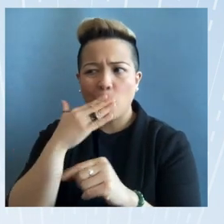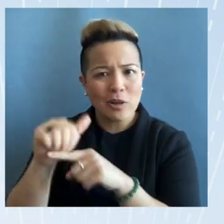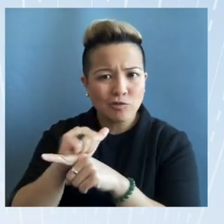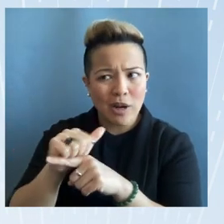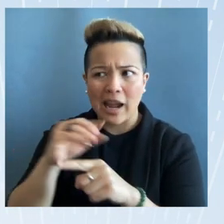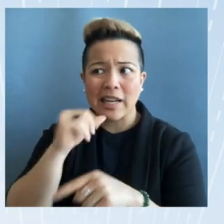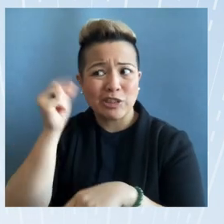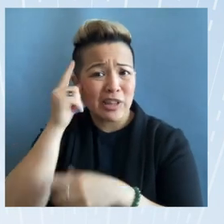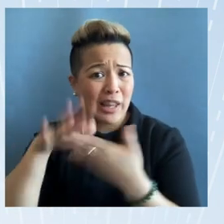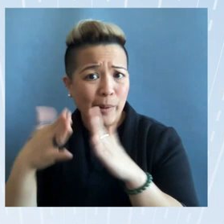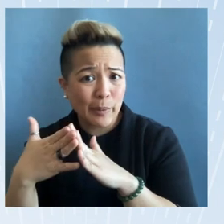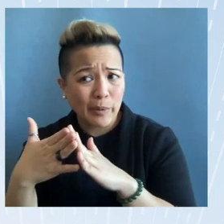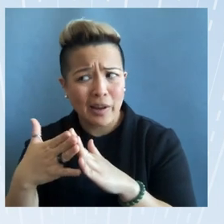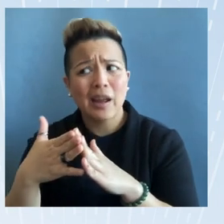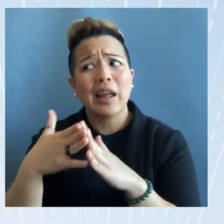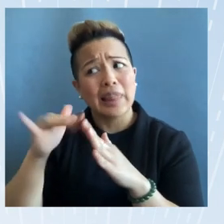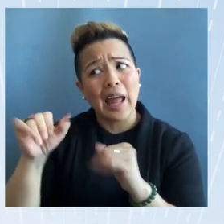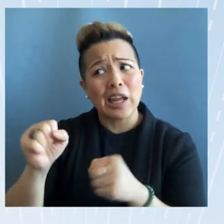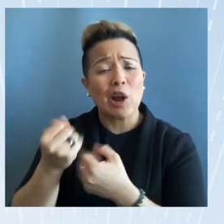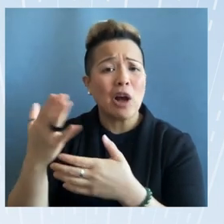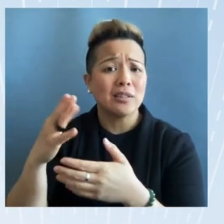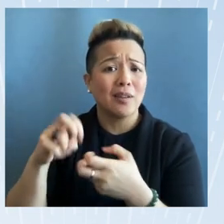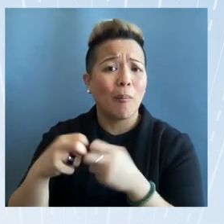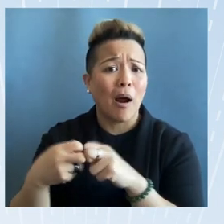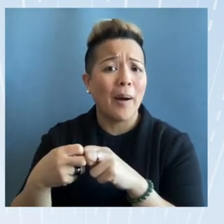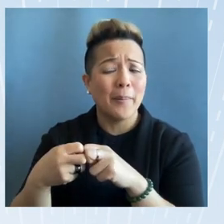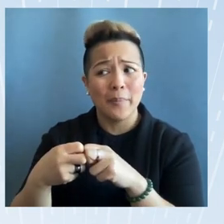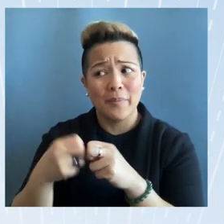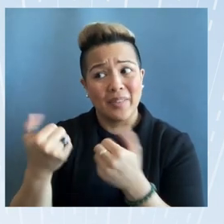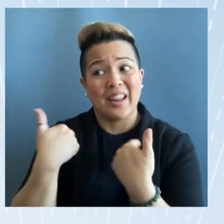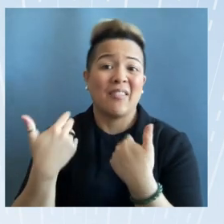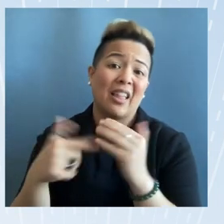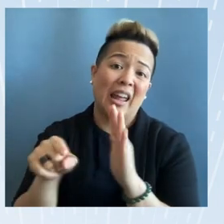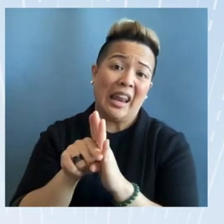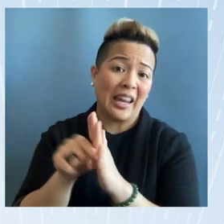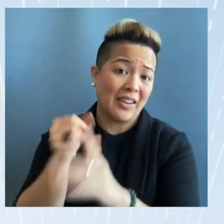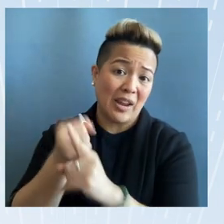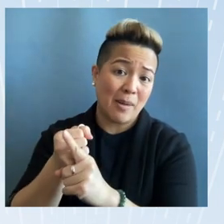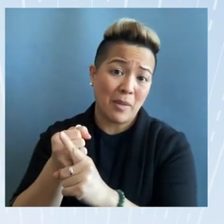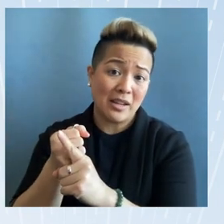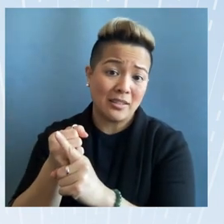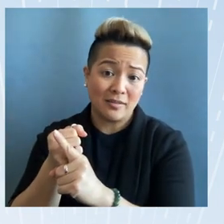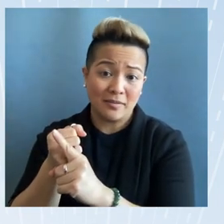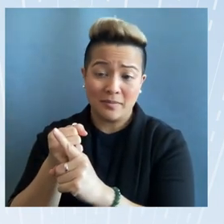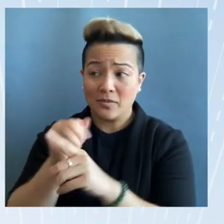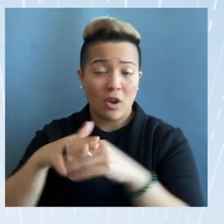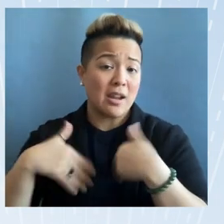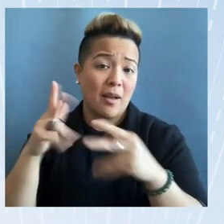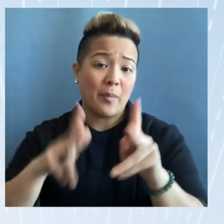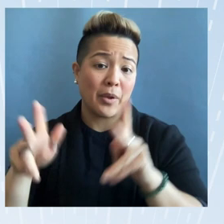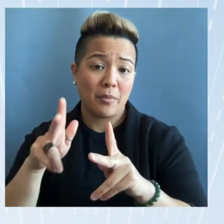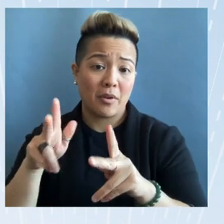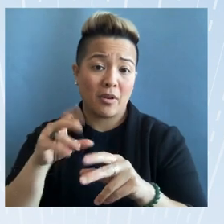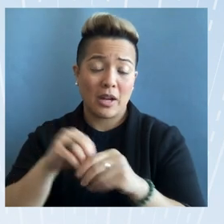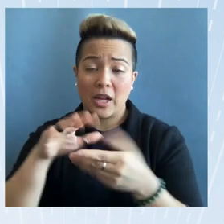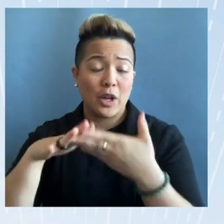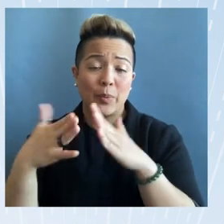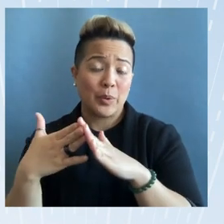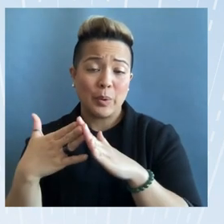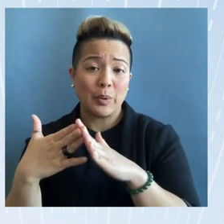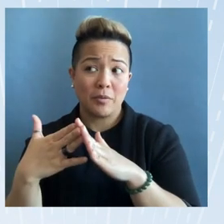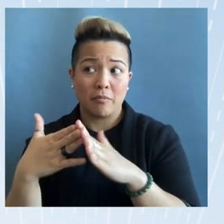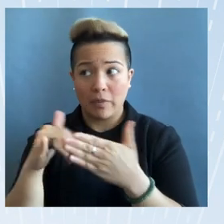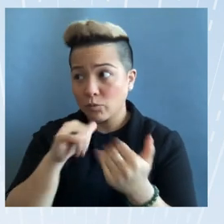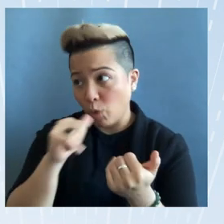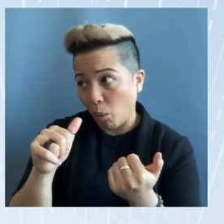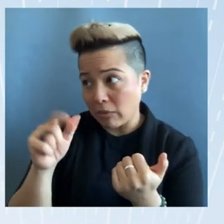community could also be very problematic and have a bad negative impact on young people and communities that don't